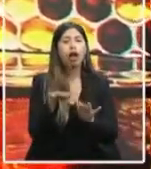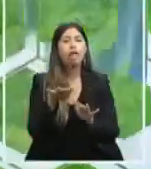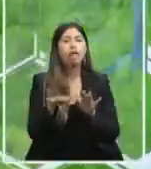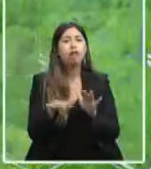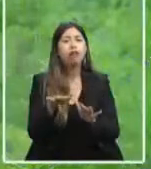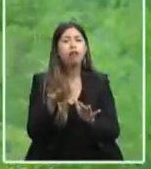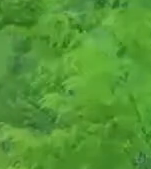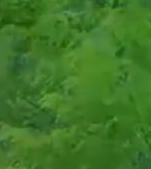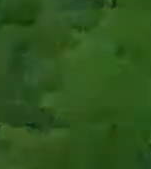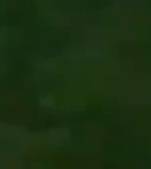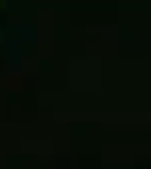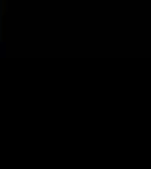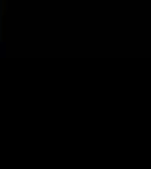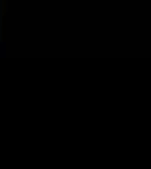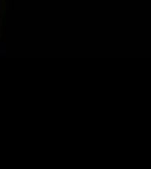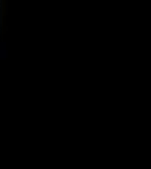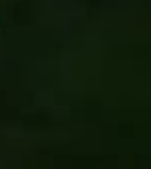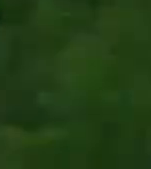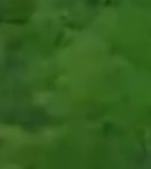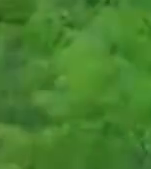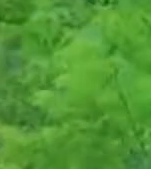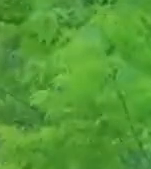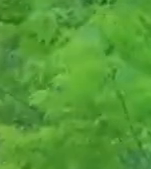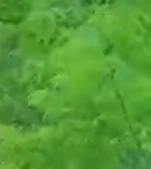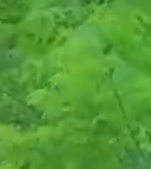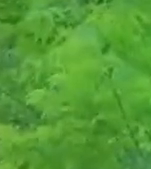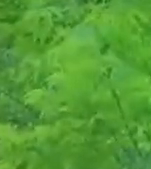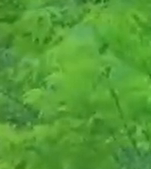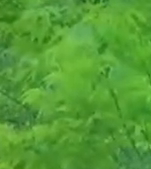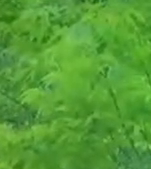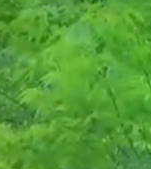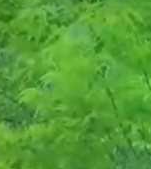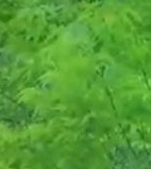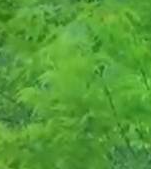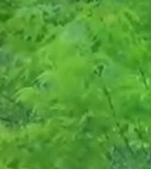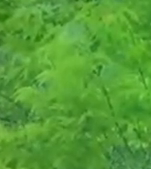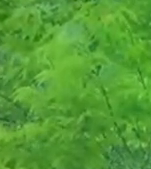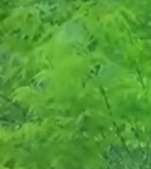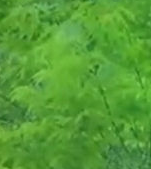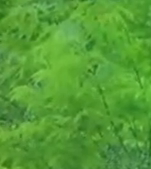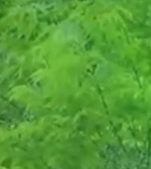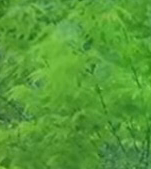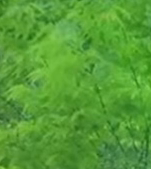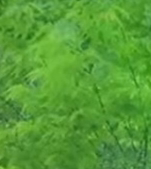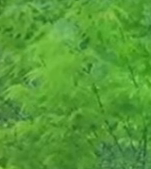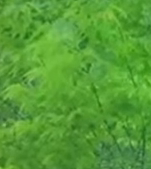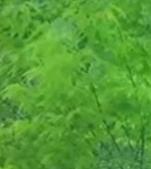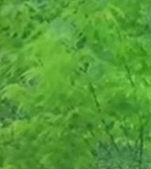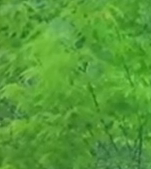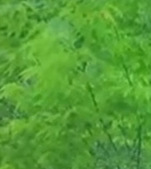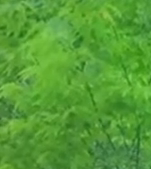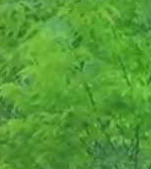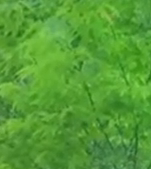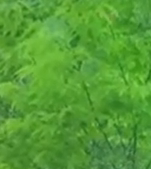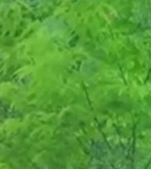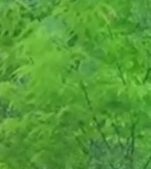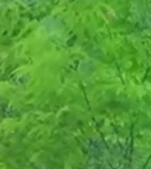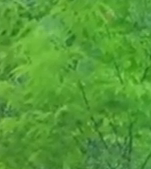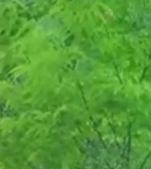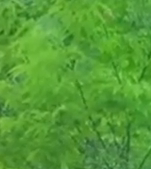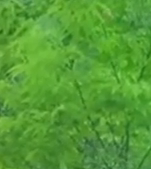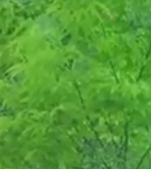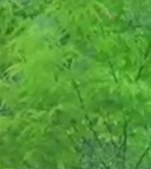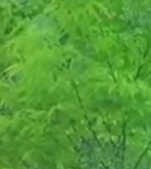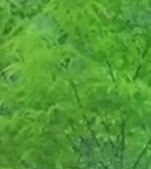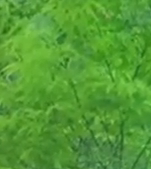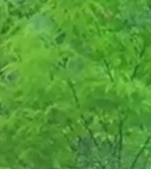not unrelated, by the way. Today's decision maker is yesterday's student. And today's student then becomes